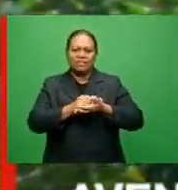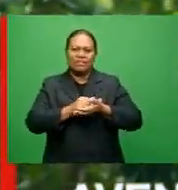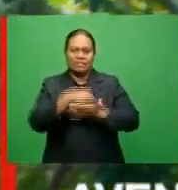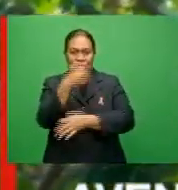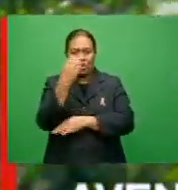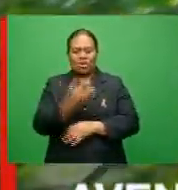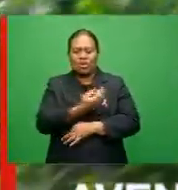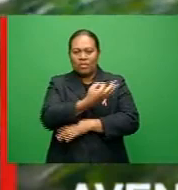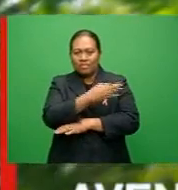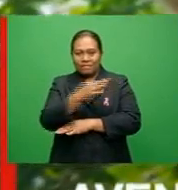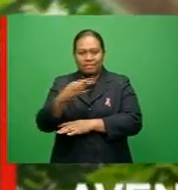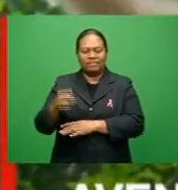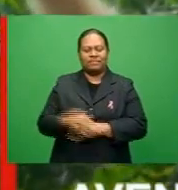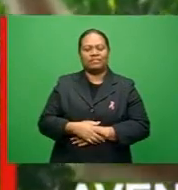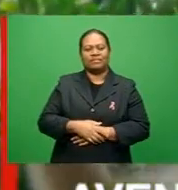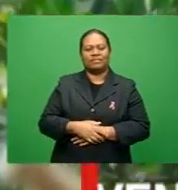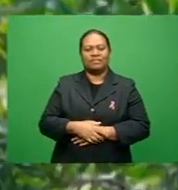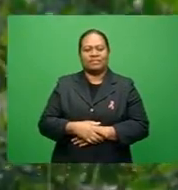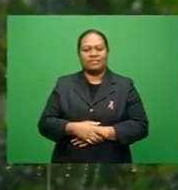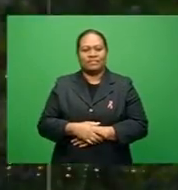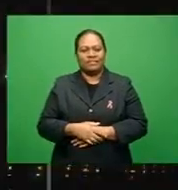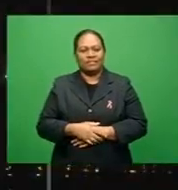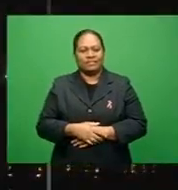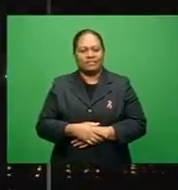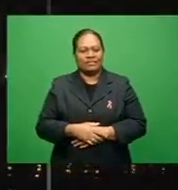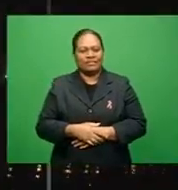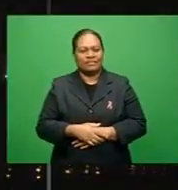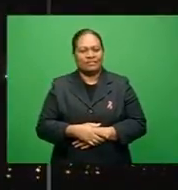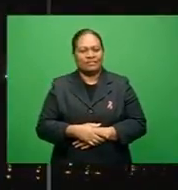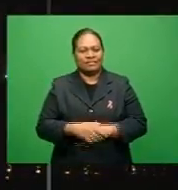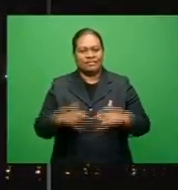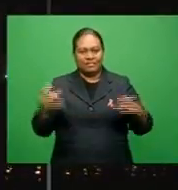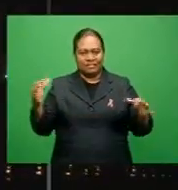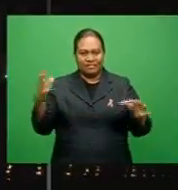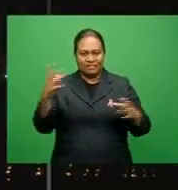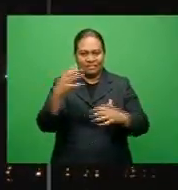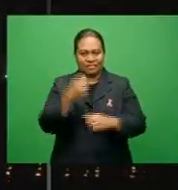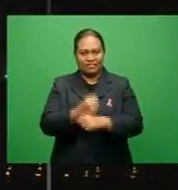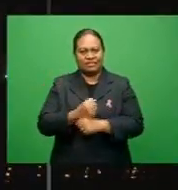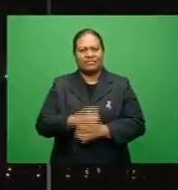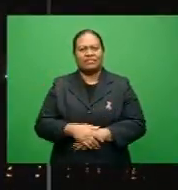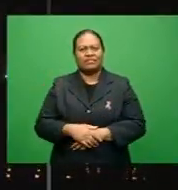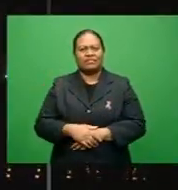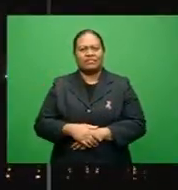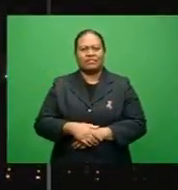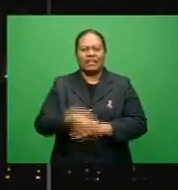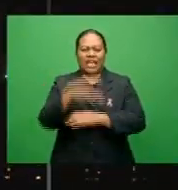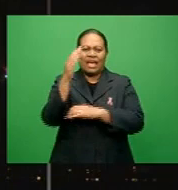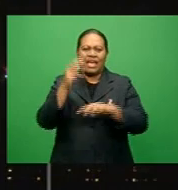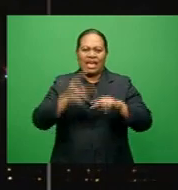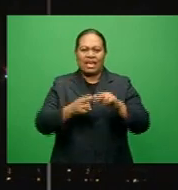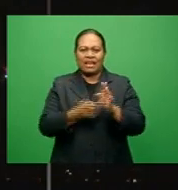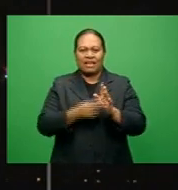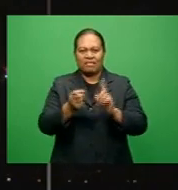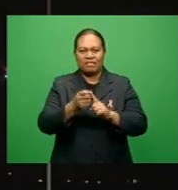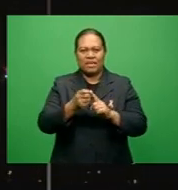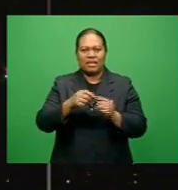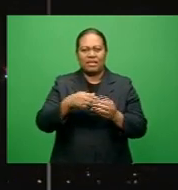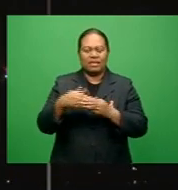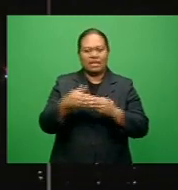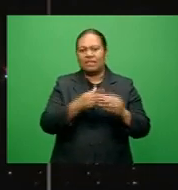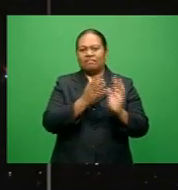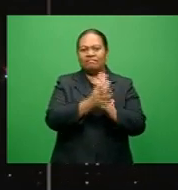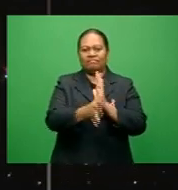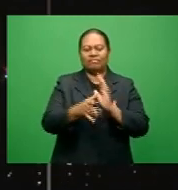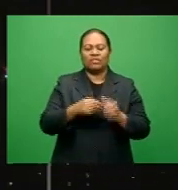be our primary avenue for conservation. Recapping the main stories for tonight, NFP leader refer to FICAC.